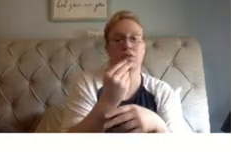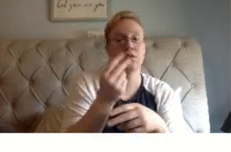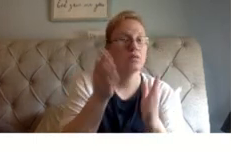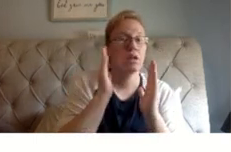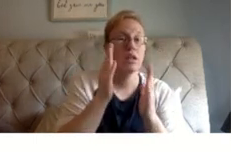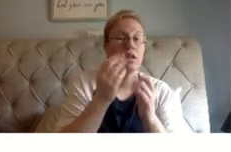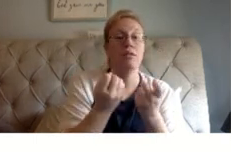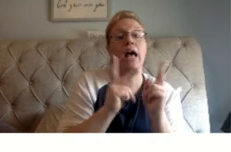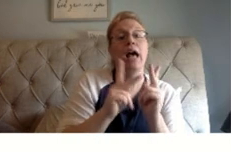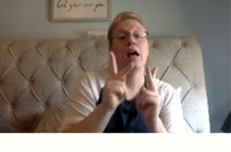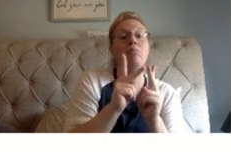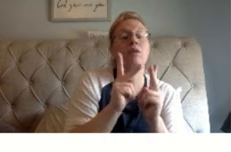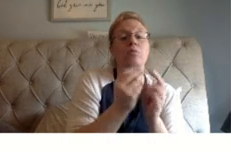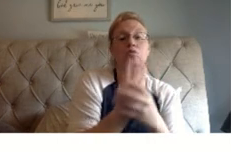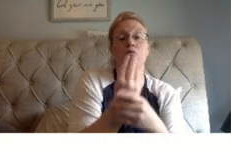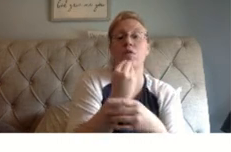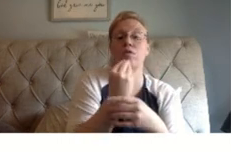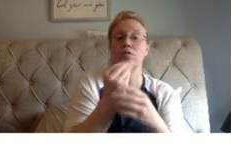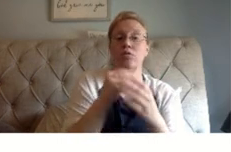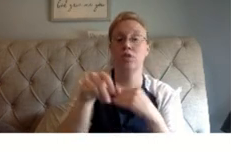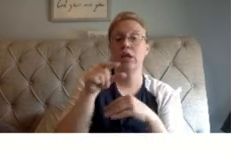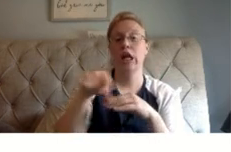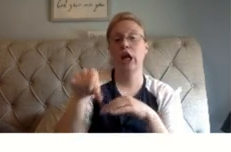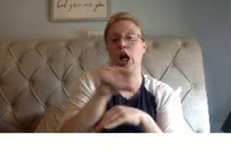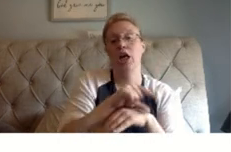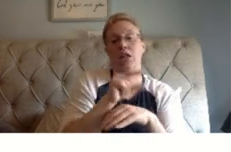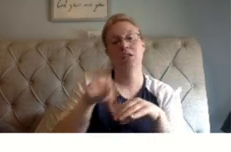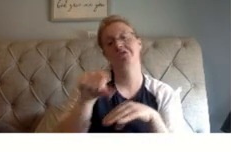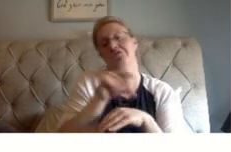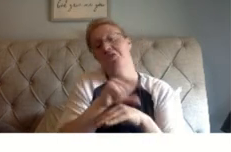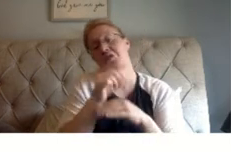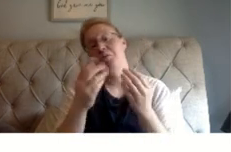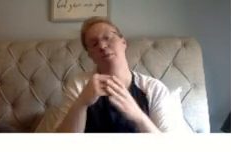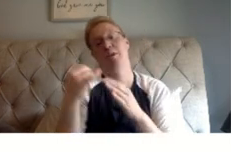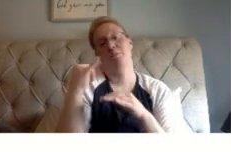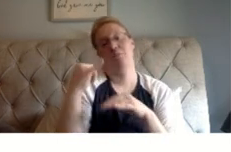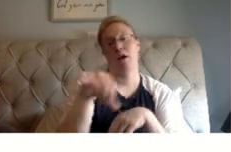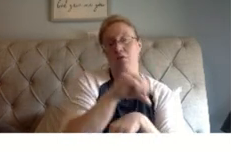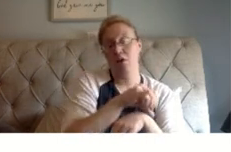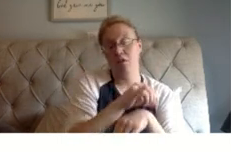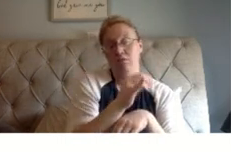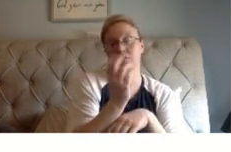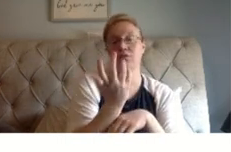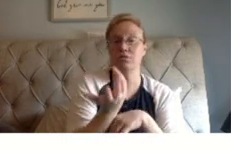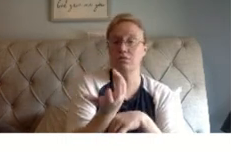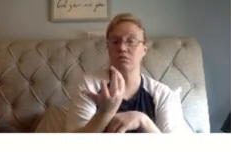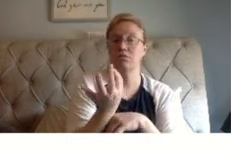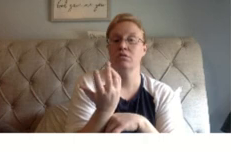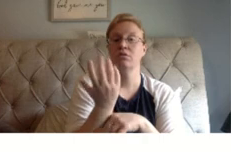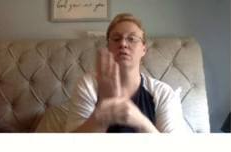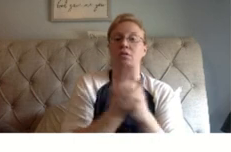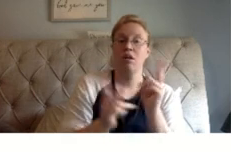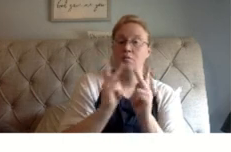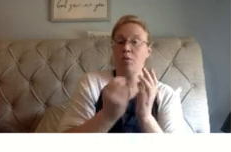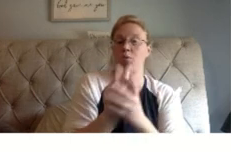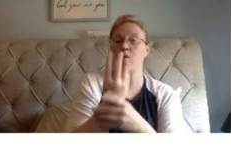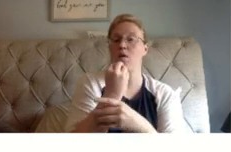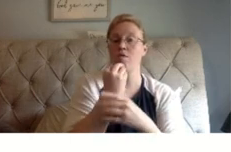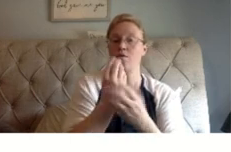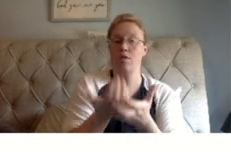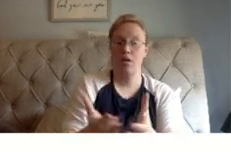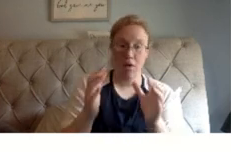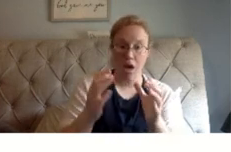closely. Many people grow food in gardens. The gardens may be in backyards. Some people grow food